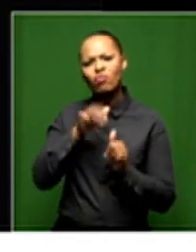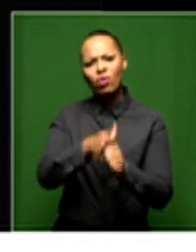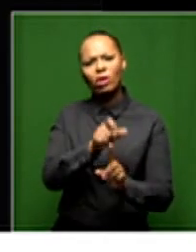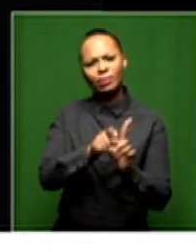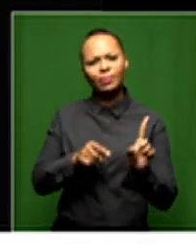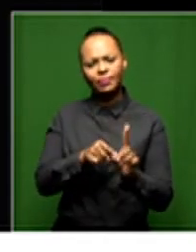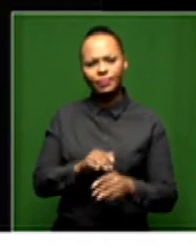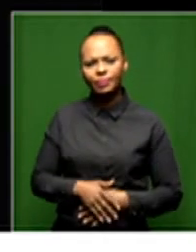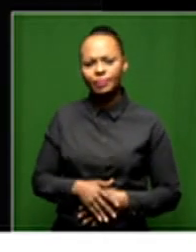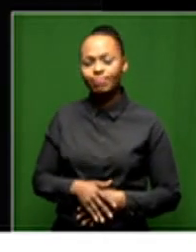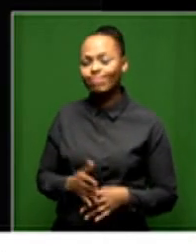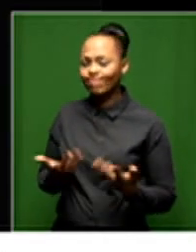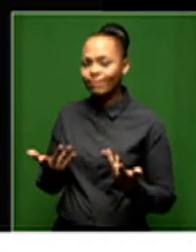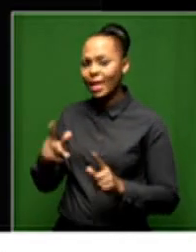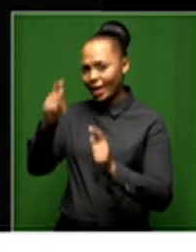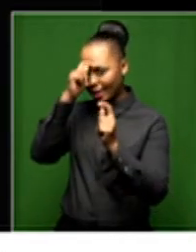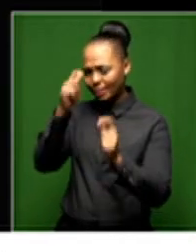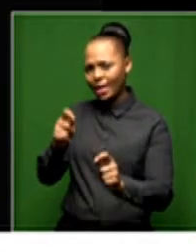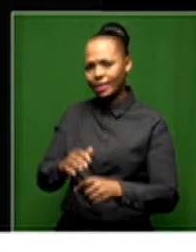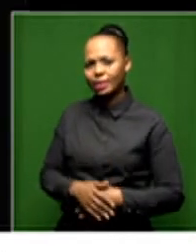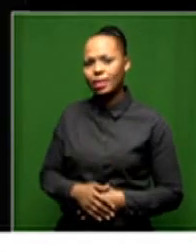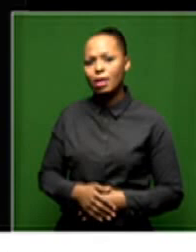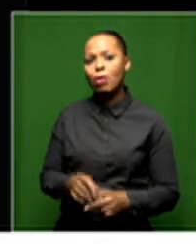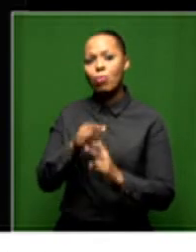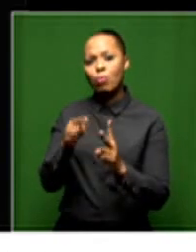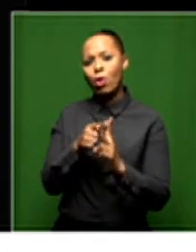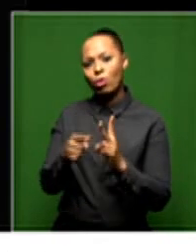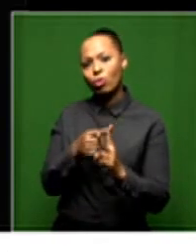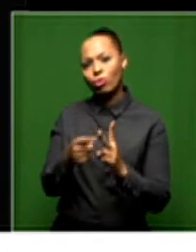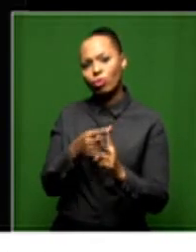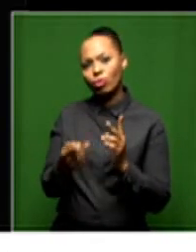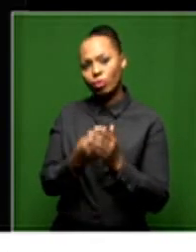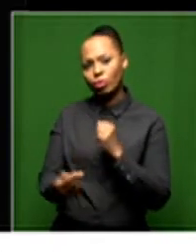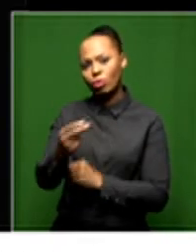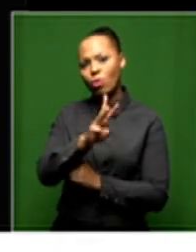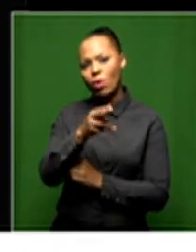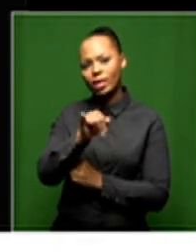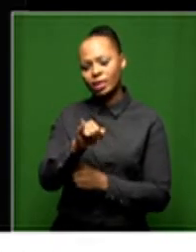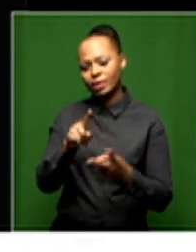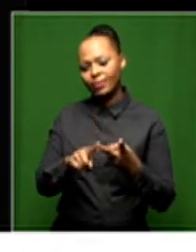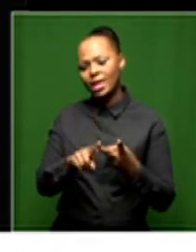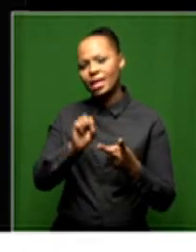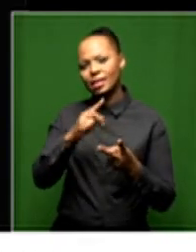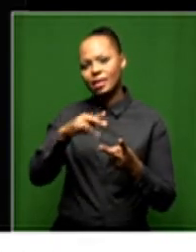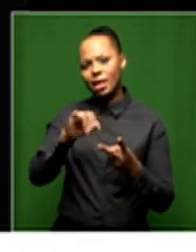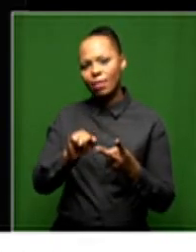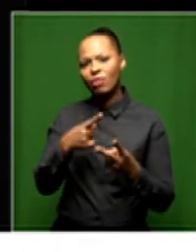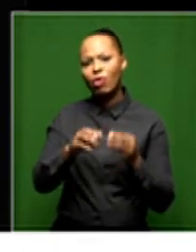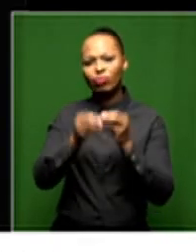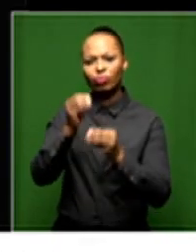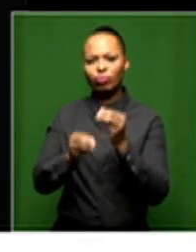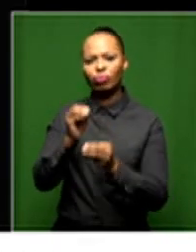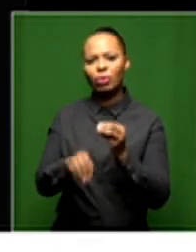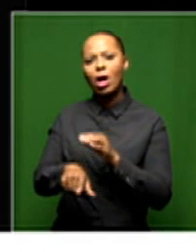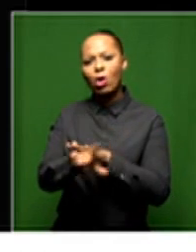We have to give respect to both Wandi and Chaba for the creation of Loxion Kulca, because it